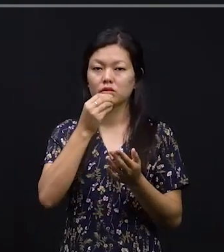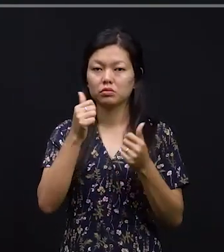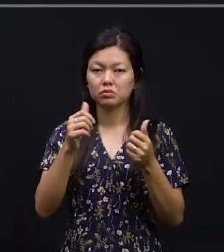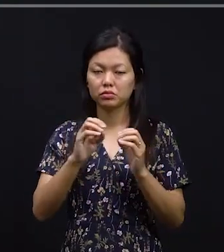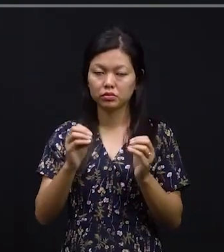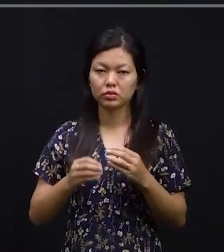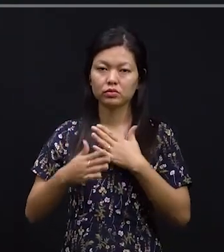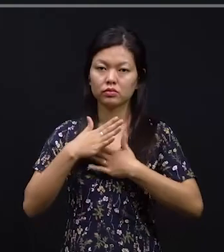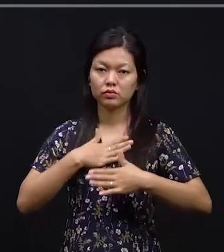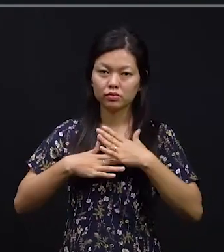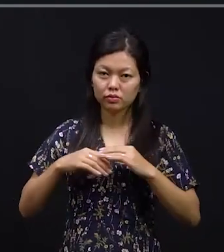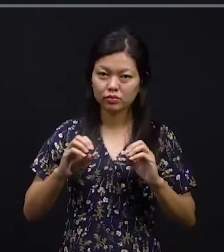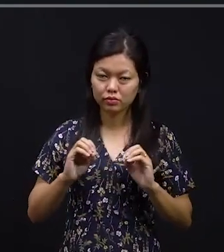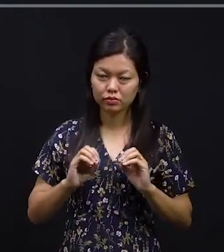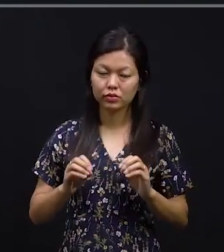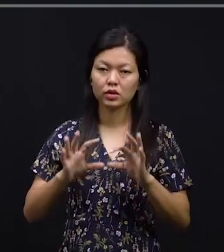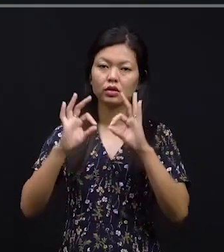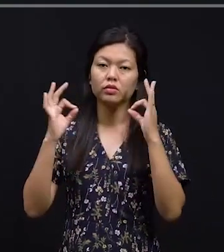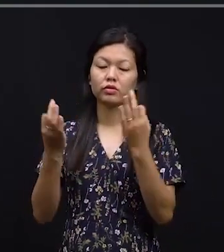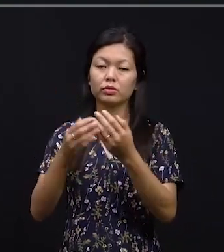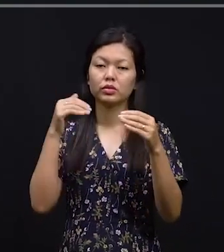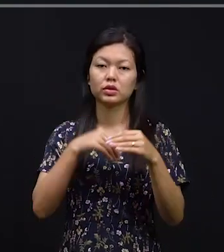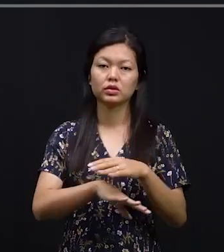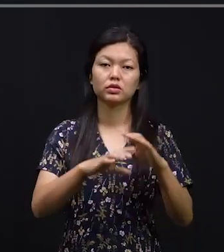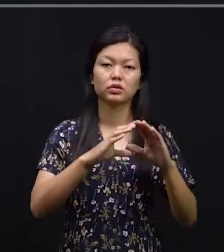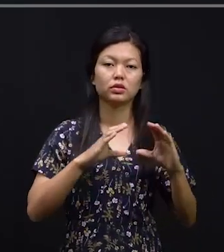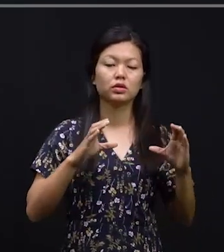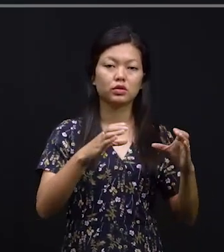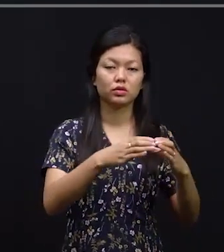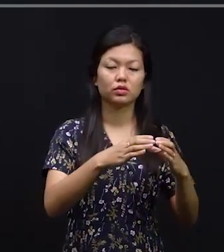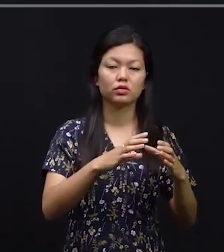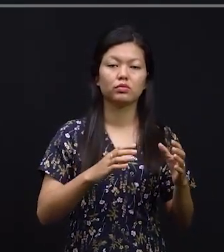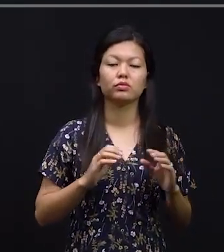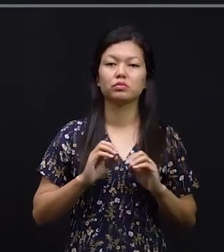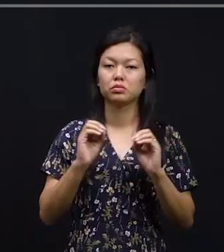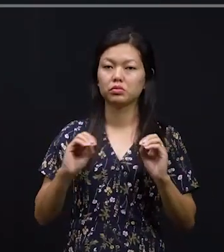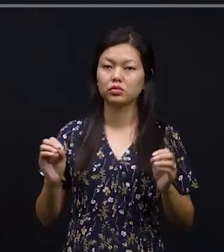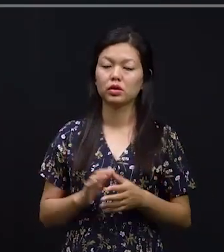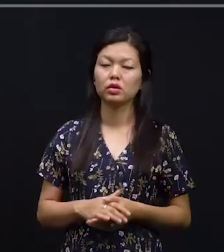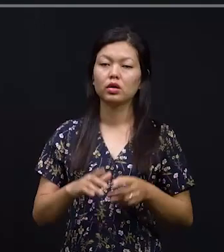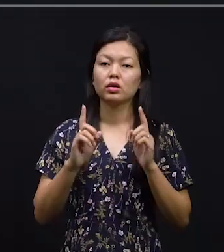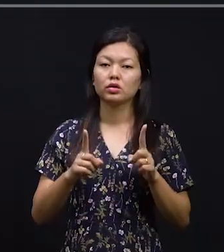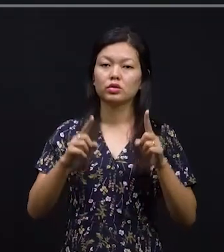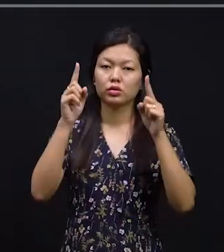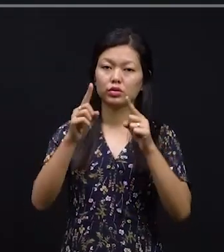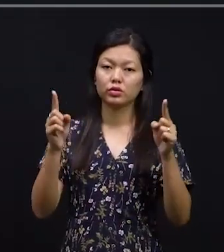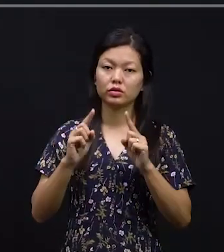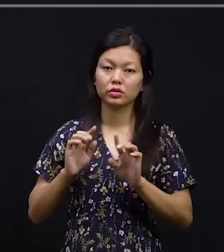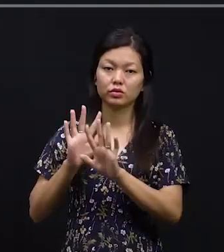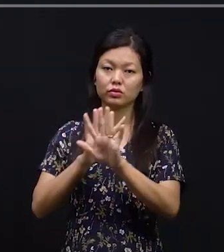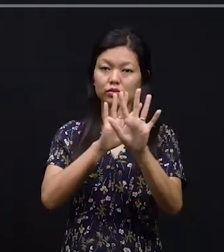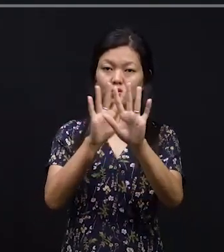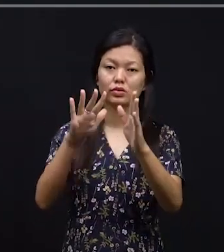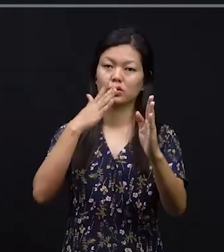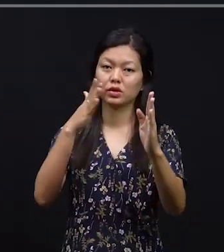at home, the unity that they need to have as a family. So, Christmas carols are usually done in order to spread the